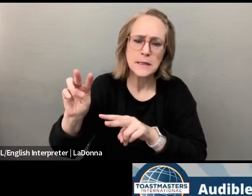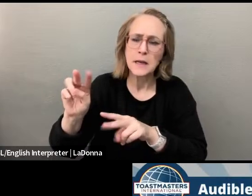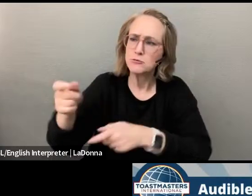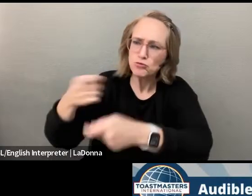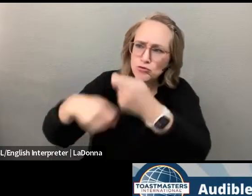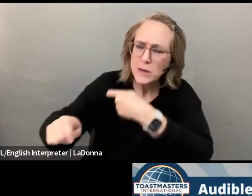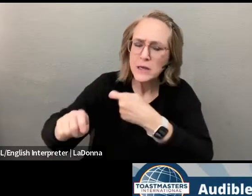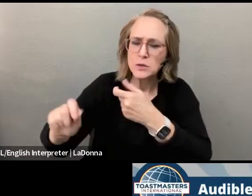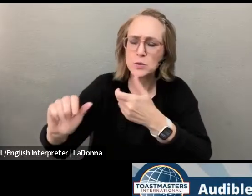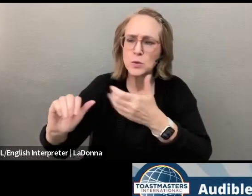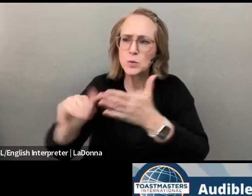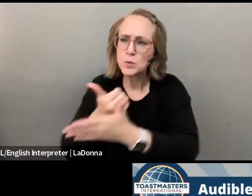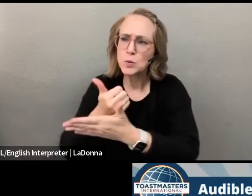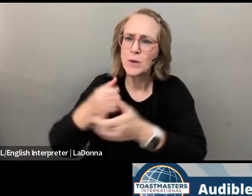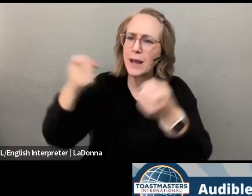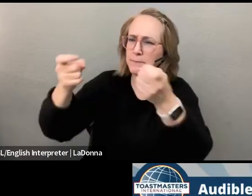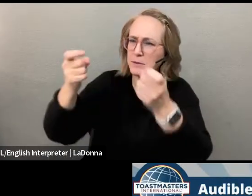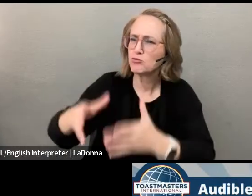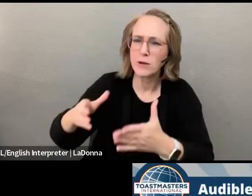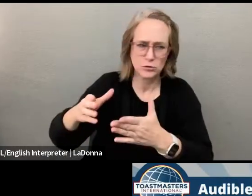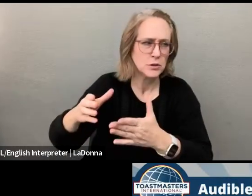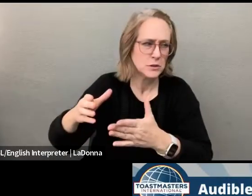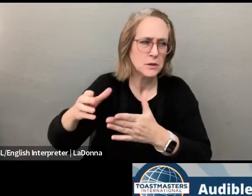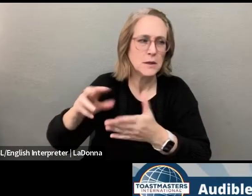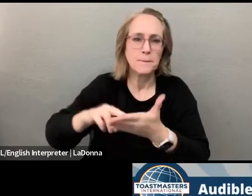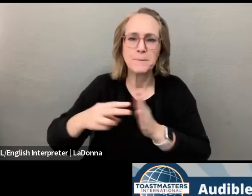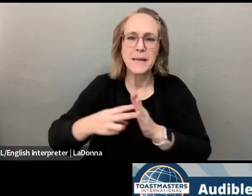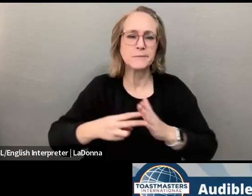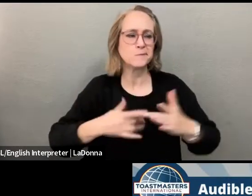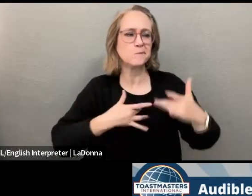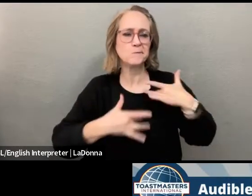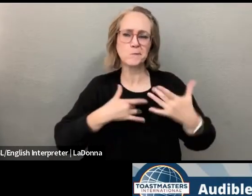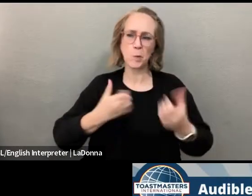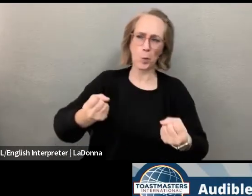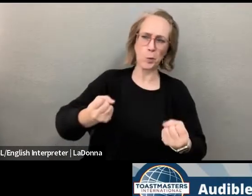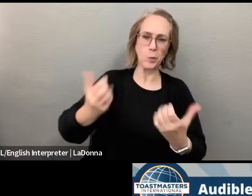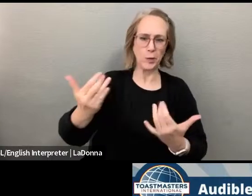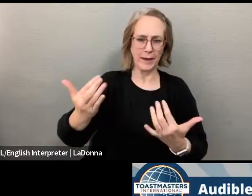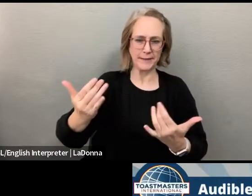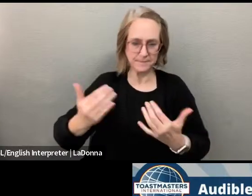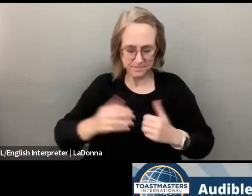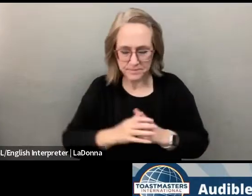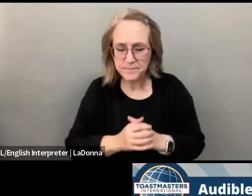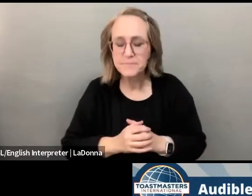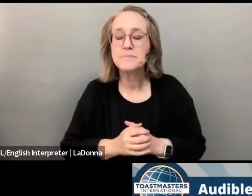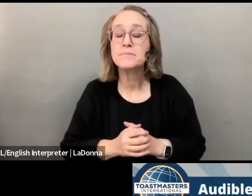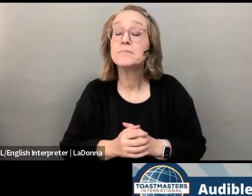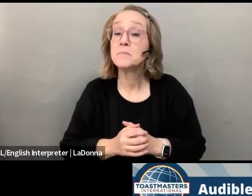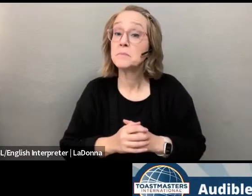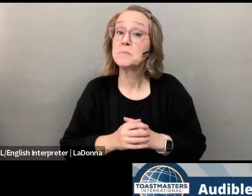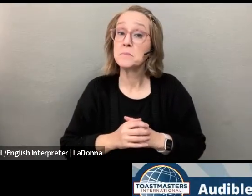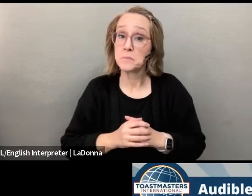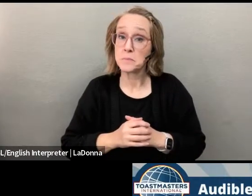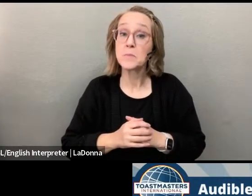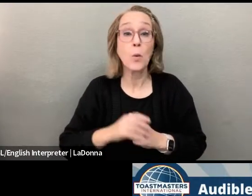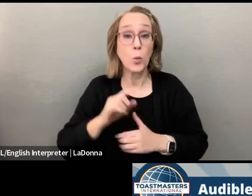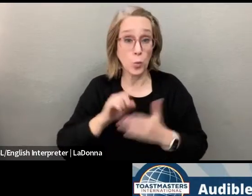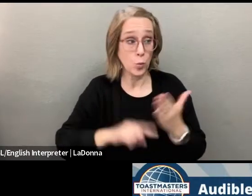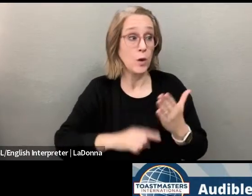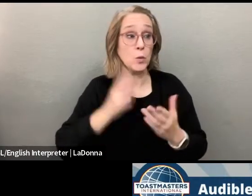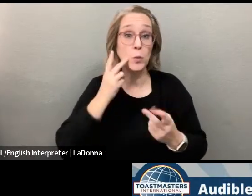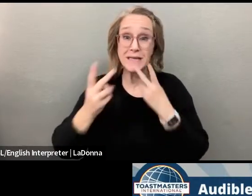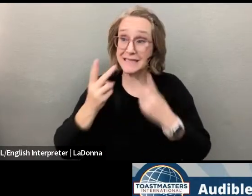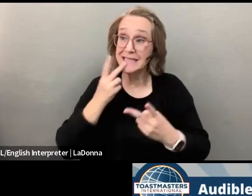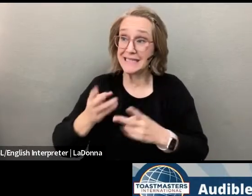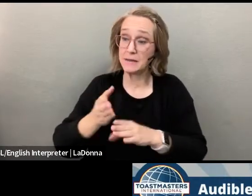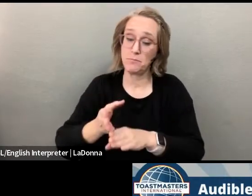next 6 months. So we are seeing fewer new job postings. That being said, the job postings that were up prior